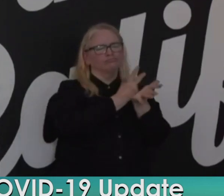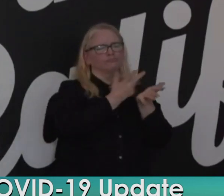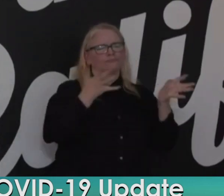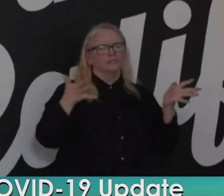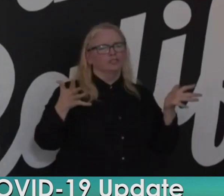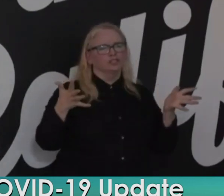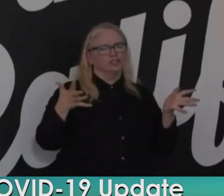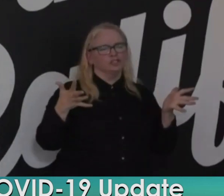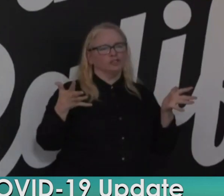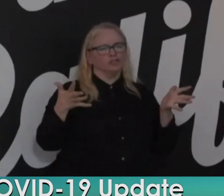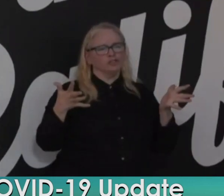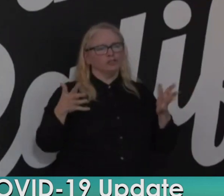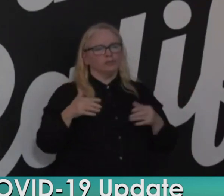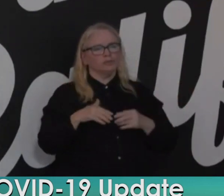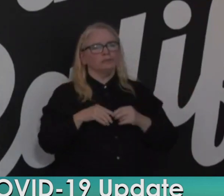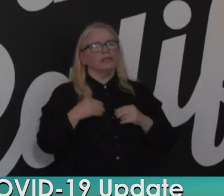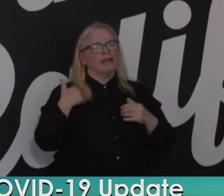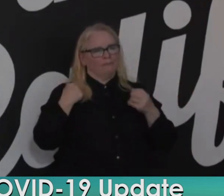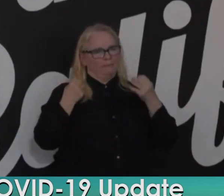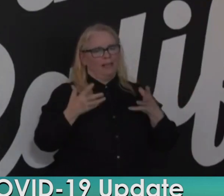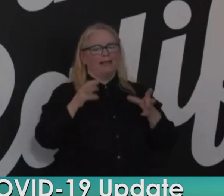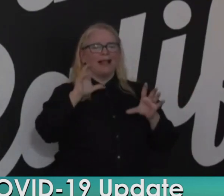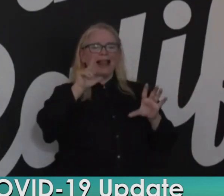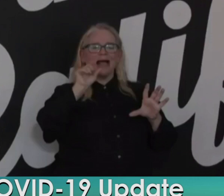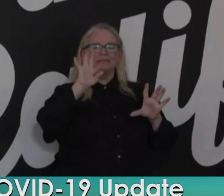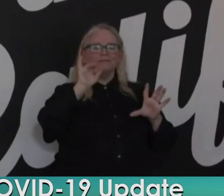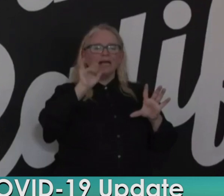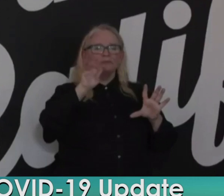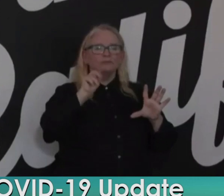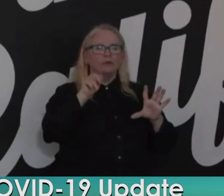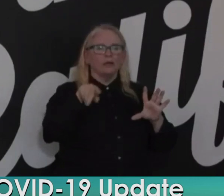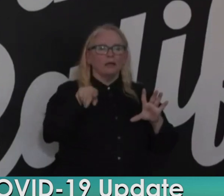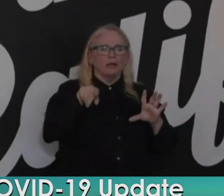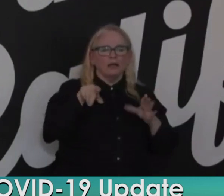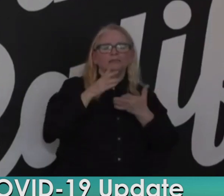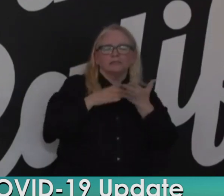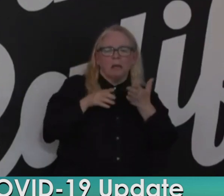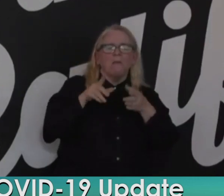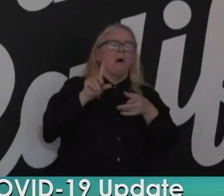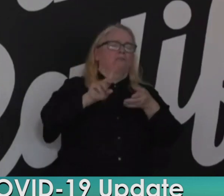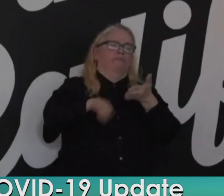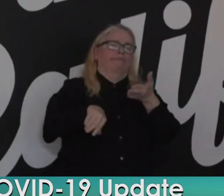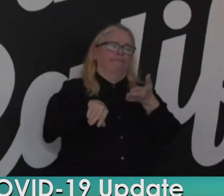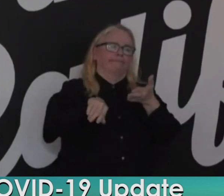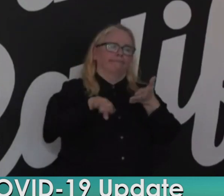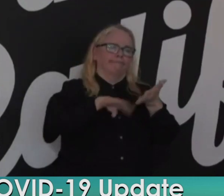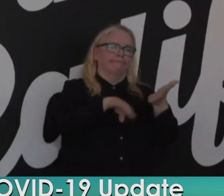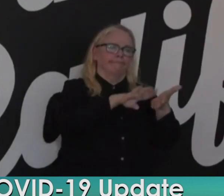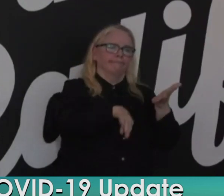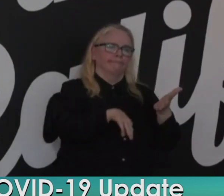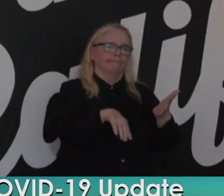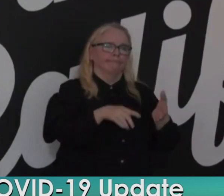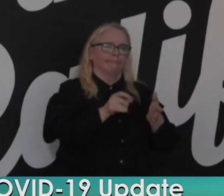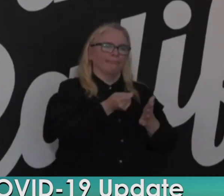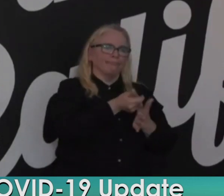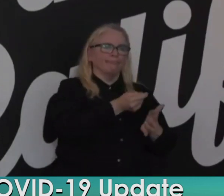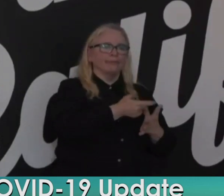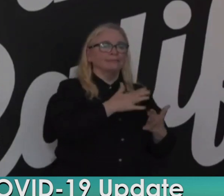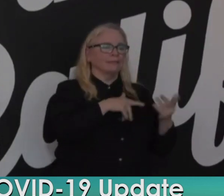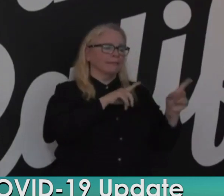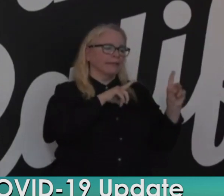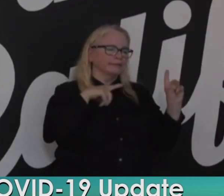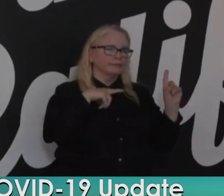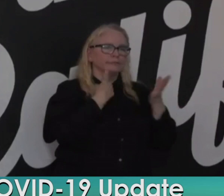number of classifications being exempted over the course of a very robust legislative calendar last